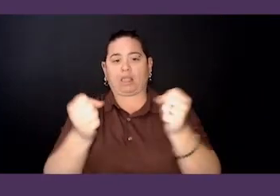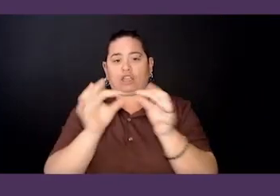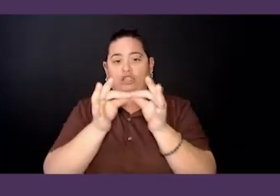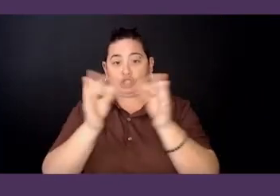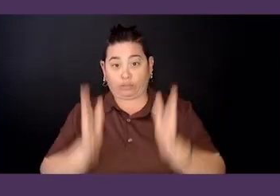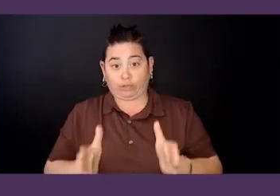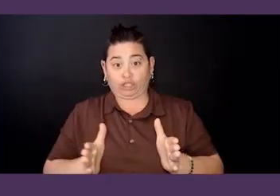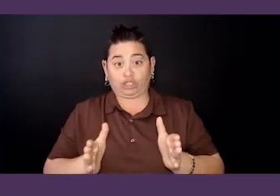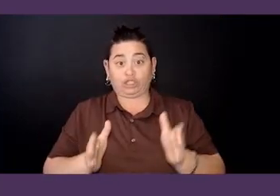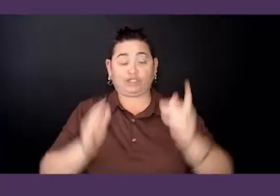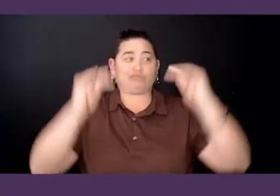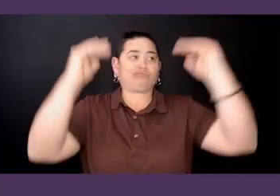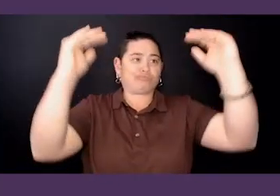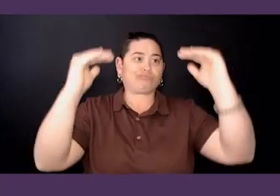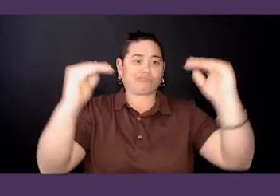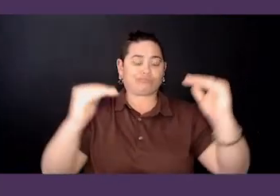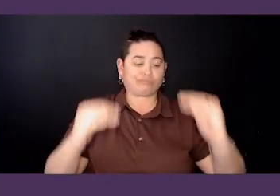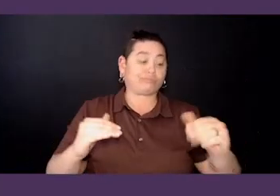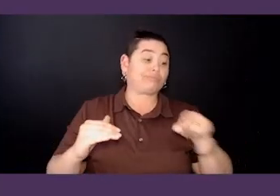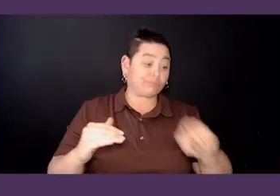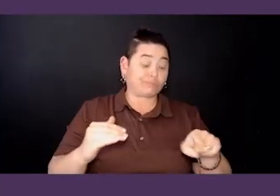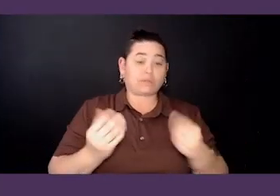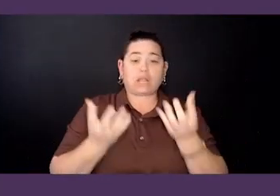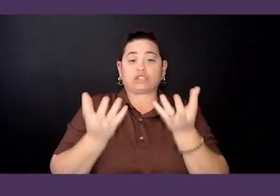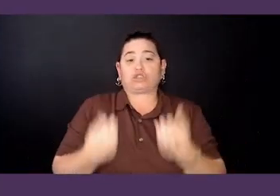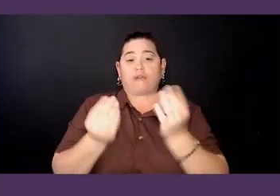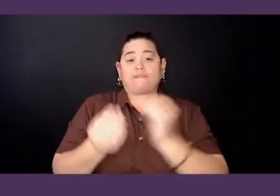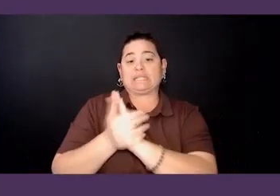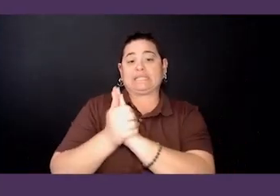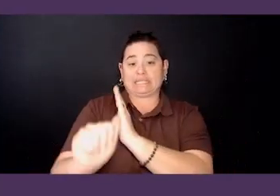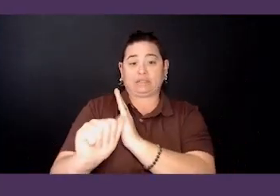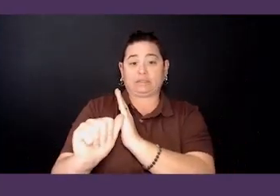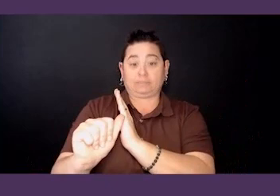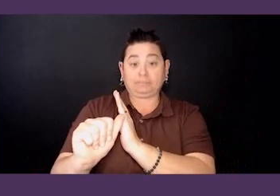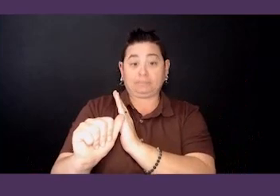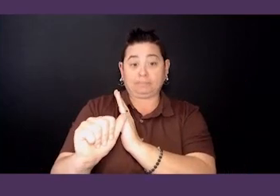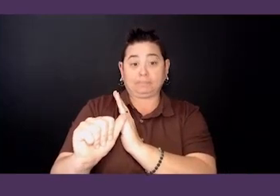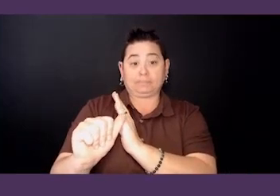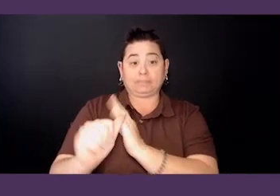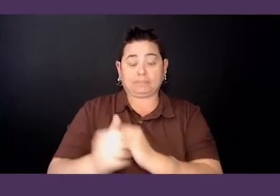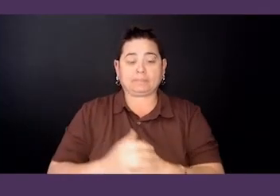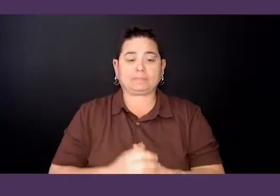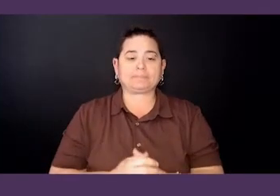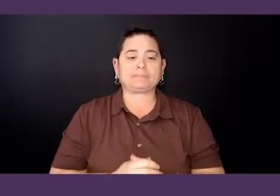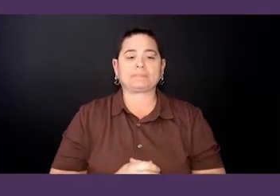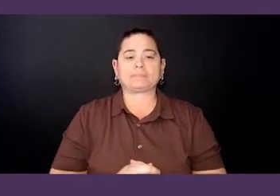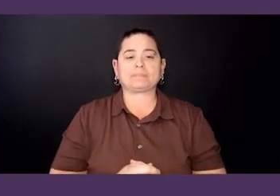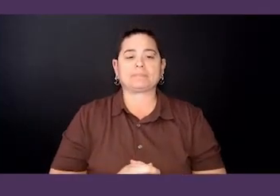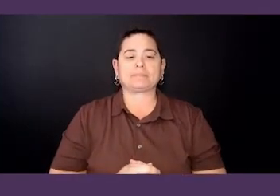Ethics for Medical and Mental Health Interpreters, and Soft Skills.